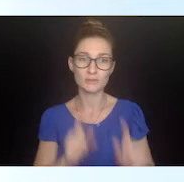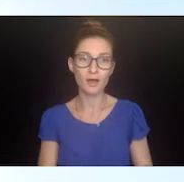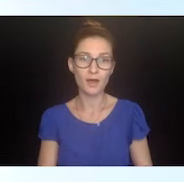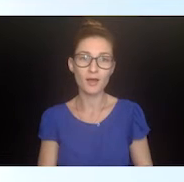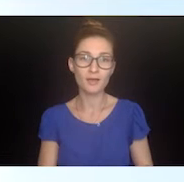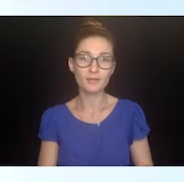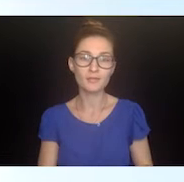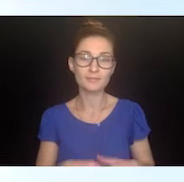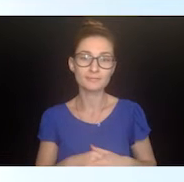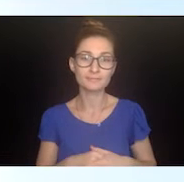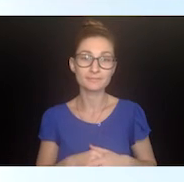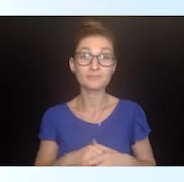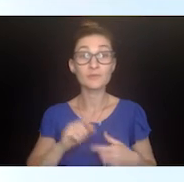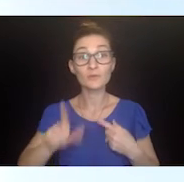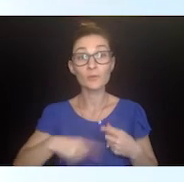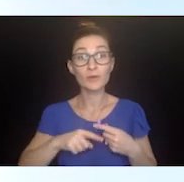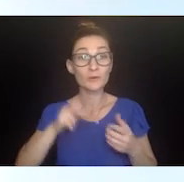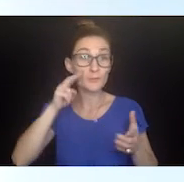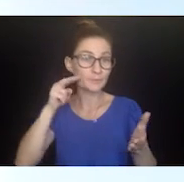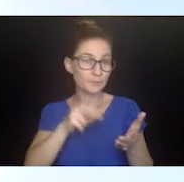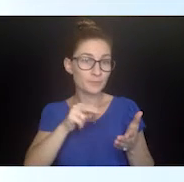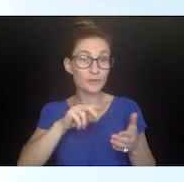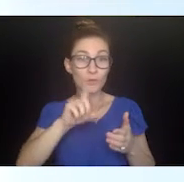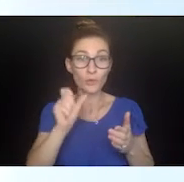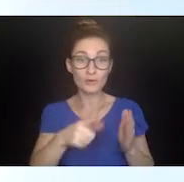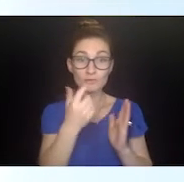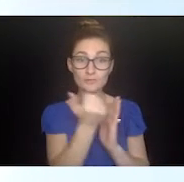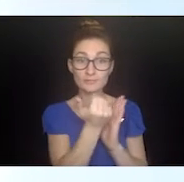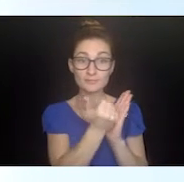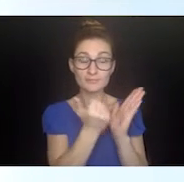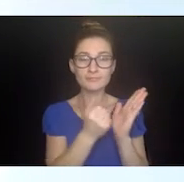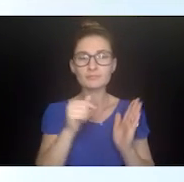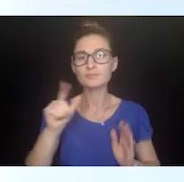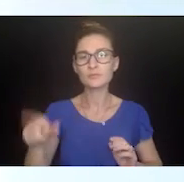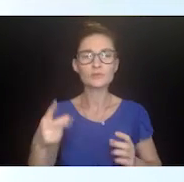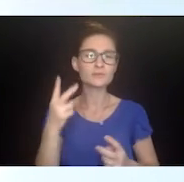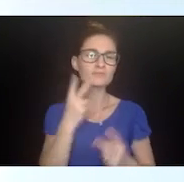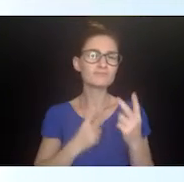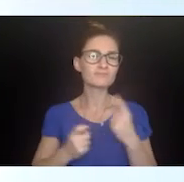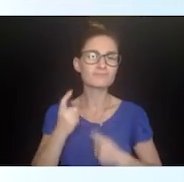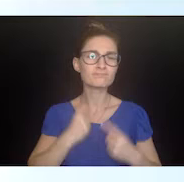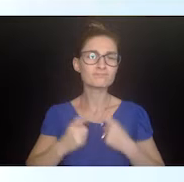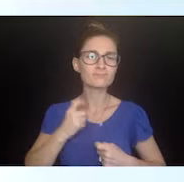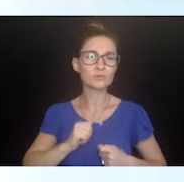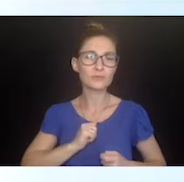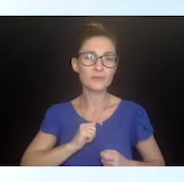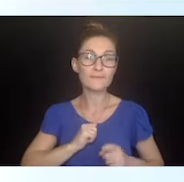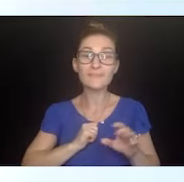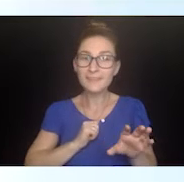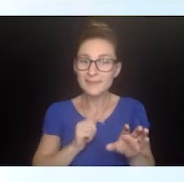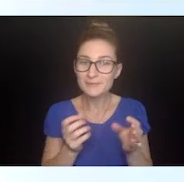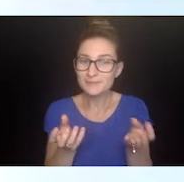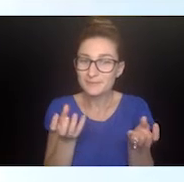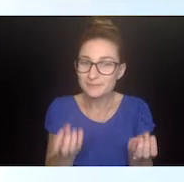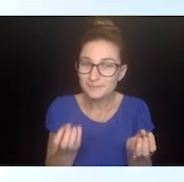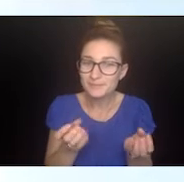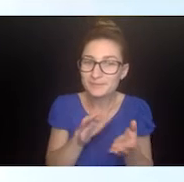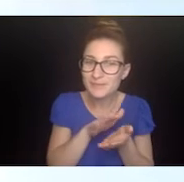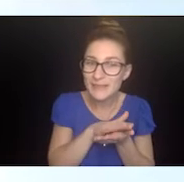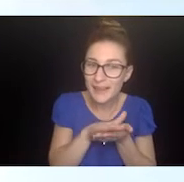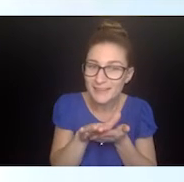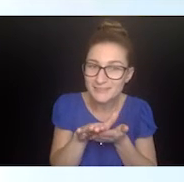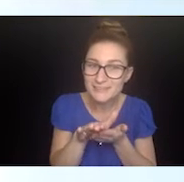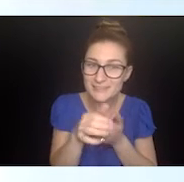So as you look at those questions, ask yourself those questions. Just be gentle